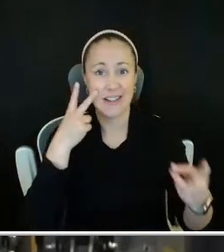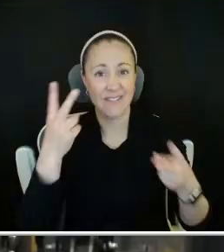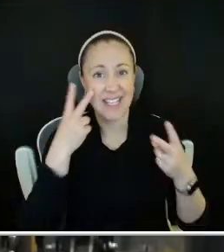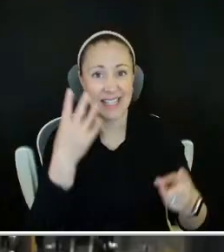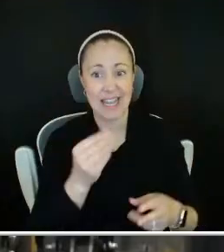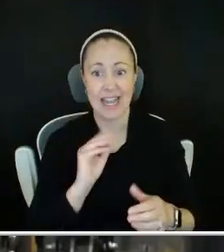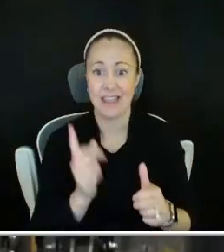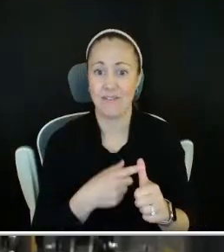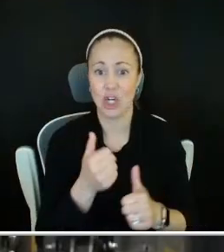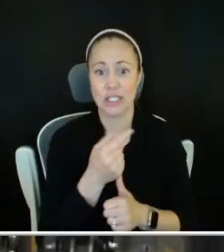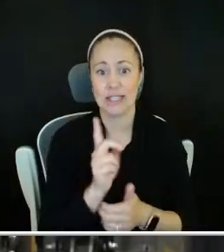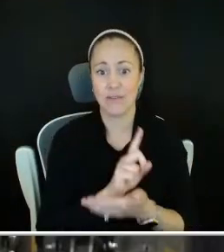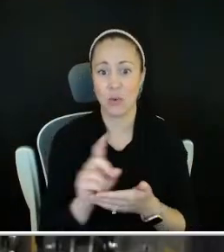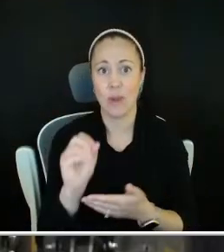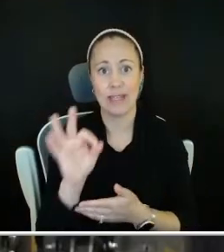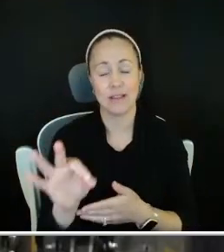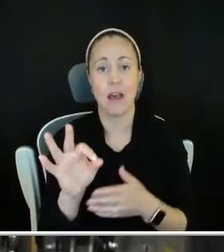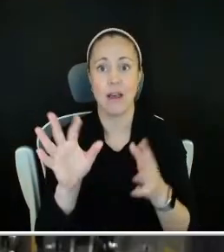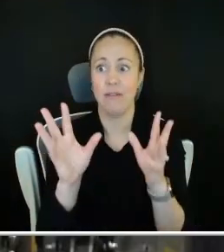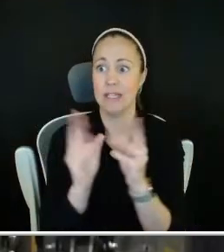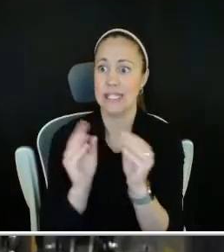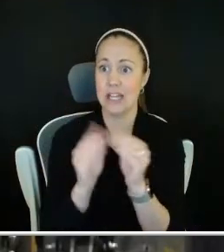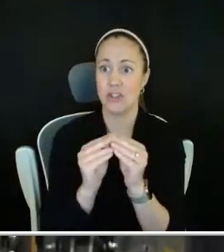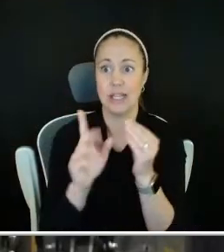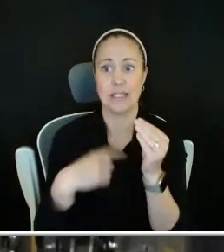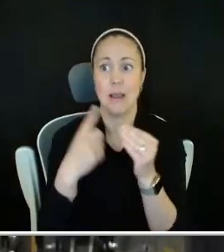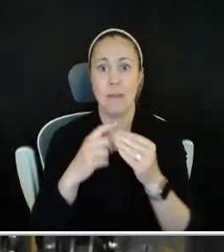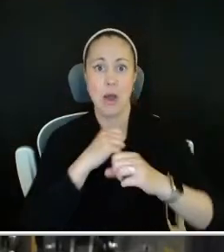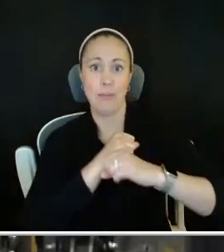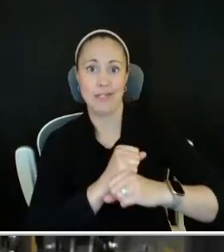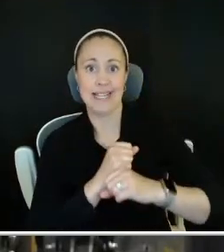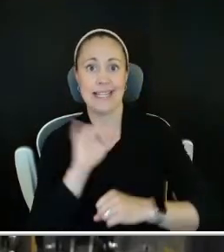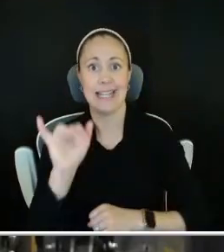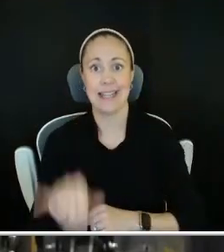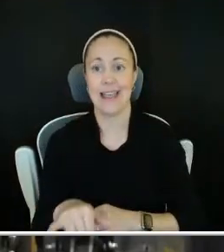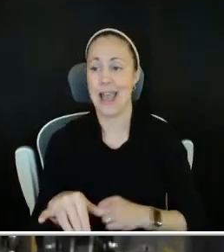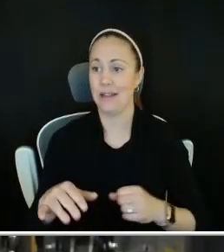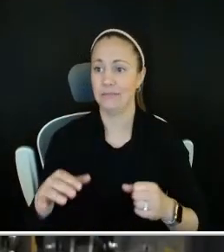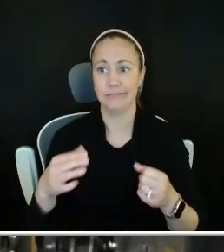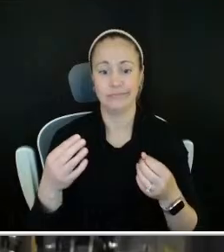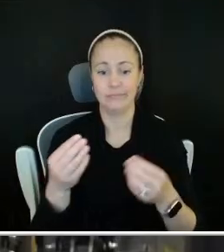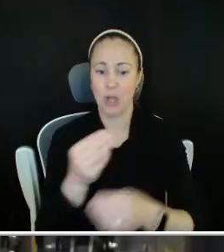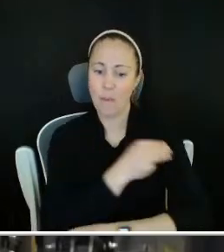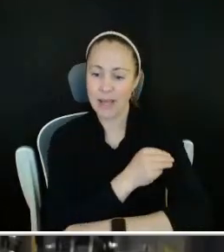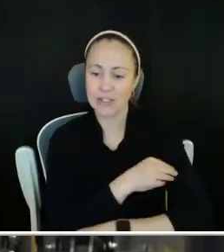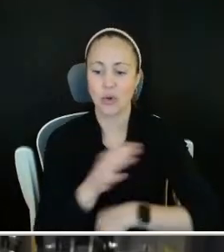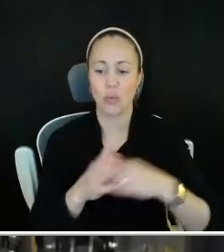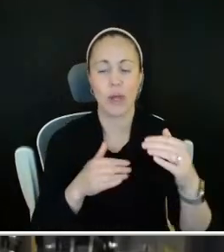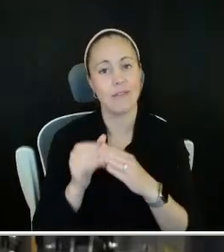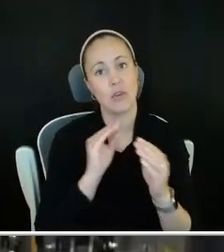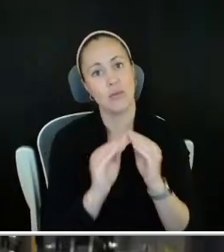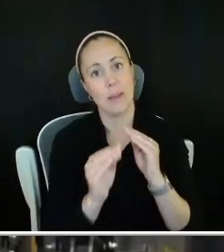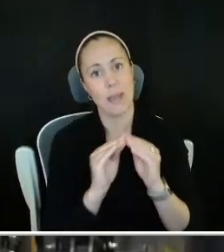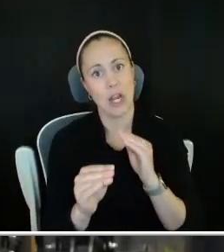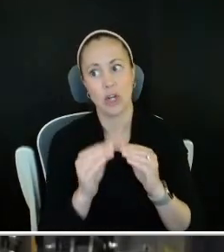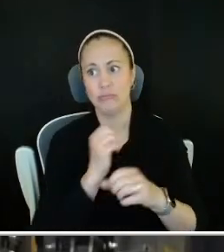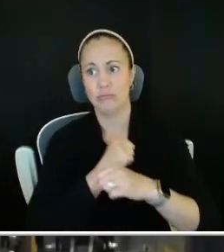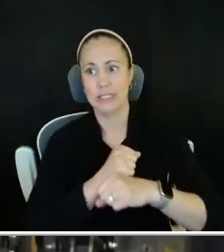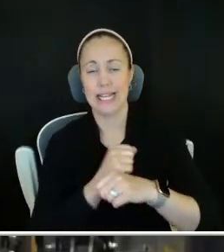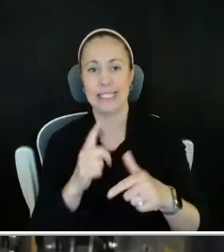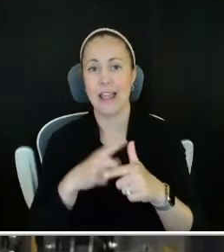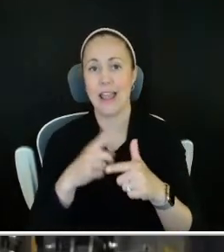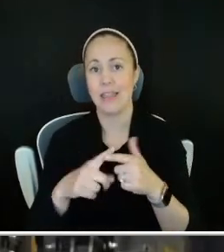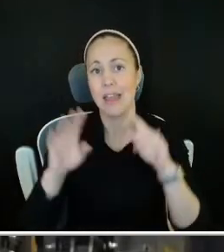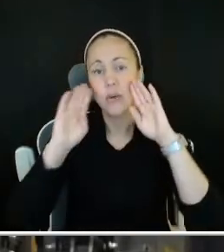about protecting the ligament that was reconstructed or repaired, and then working on getting the swelling out of their arm, and then working on